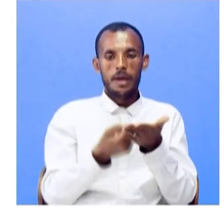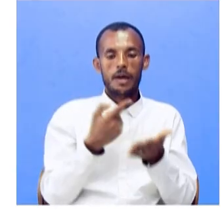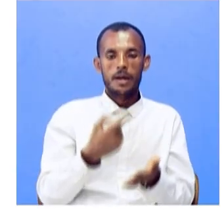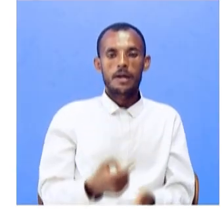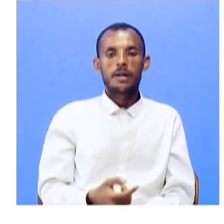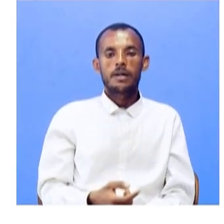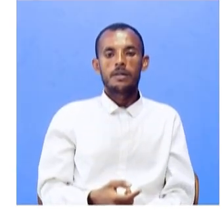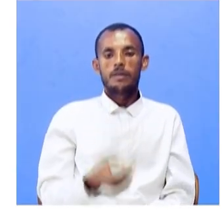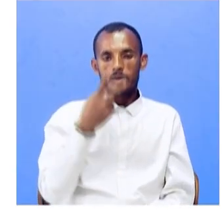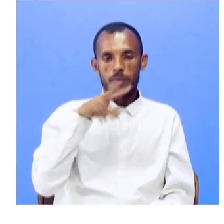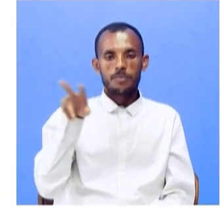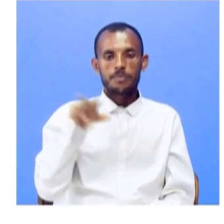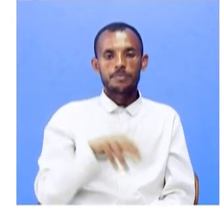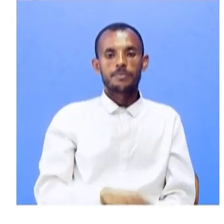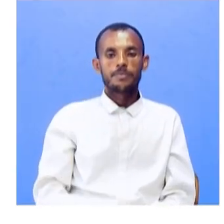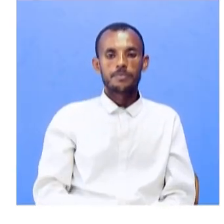one.